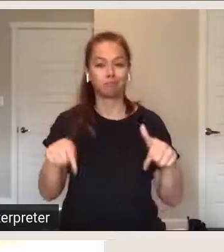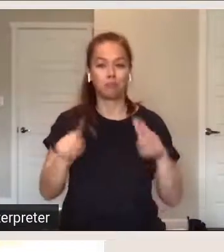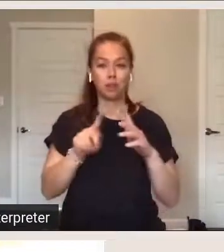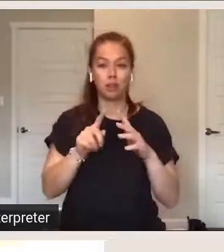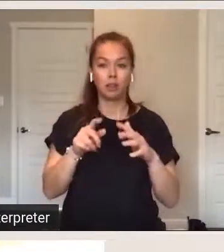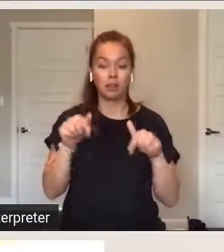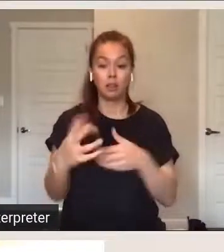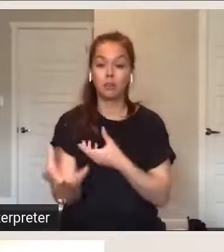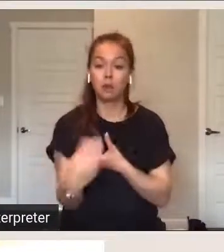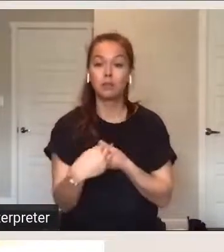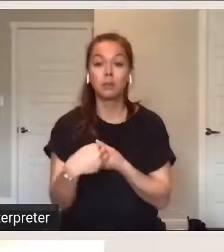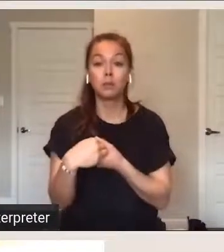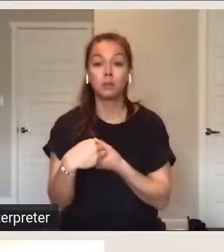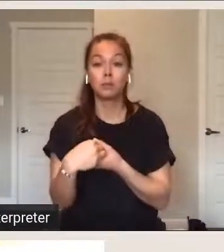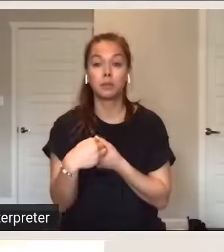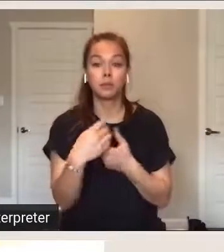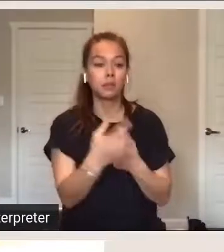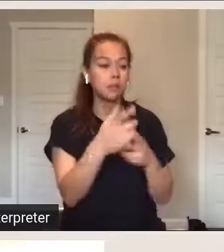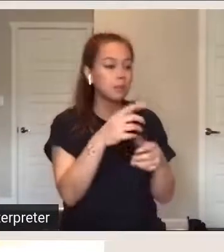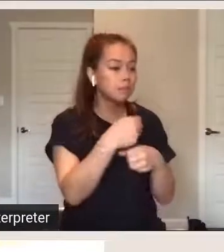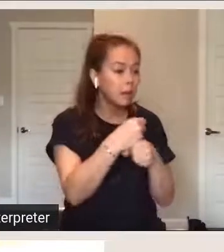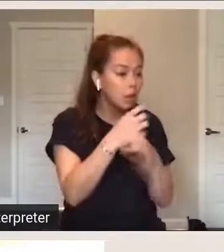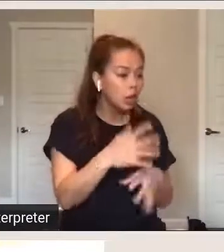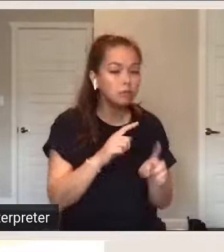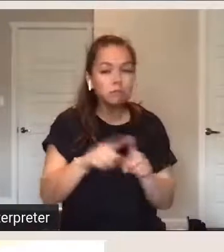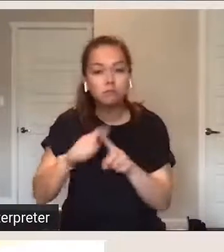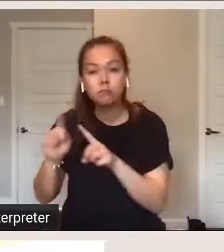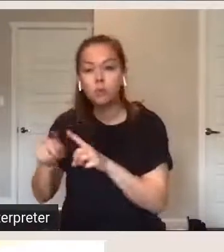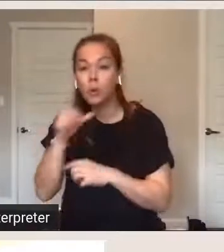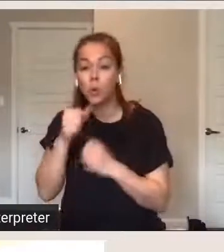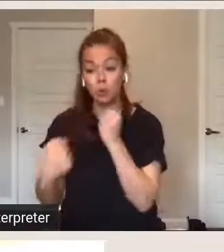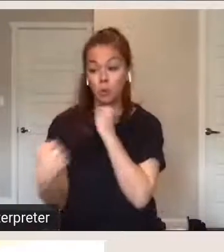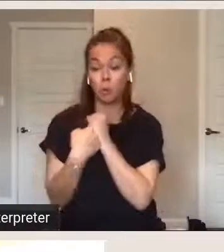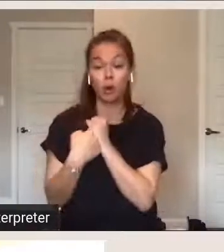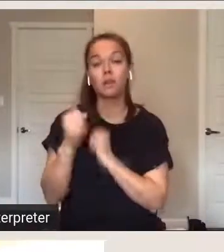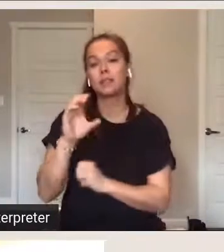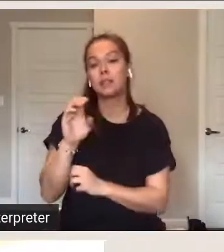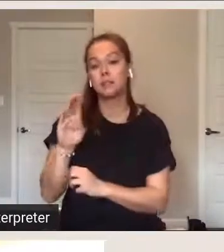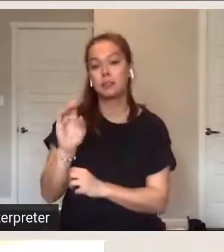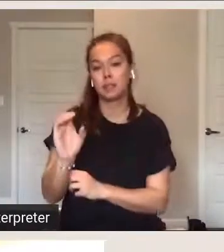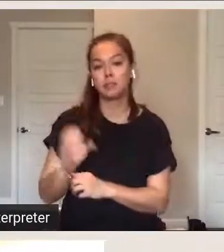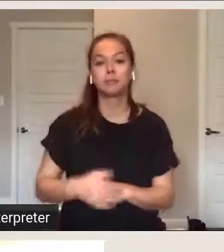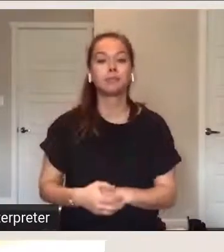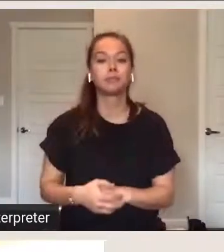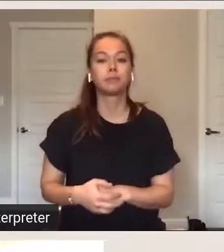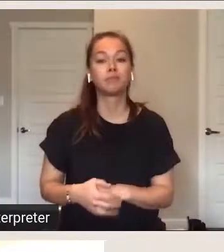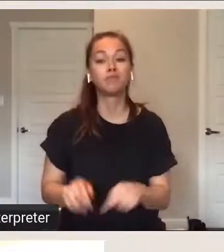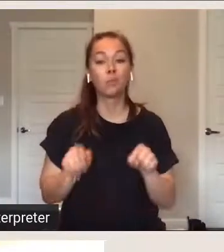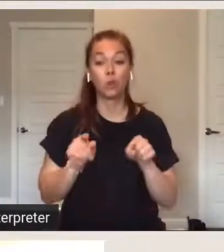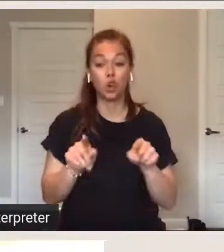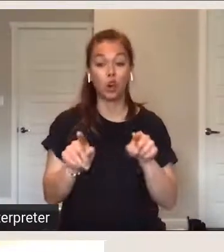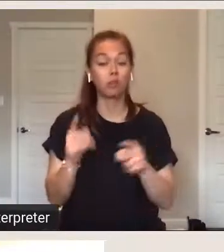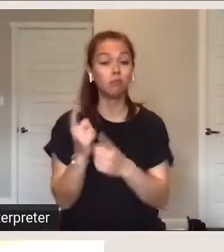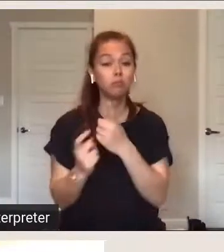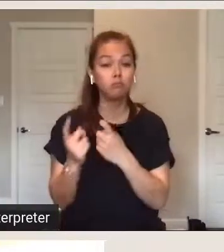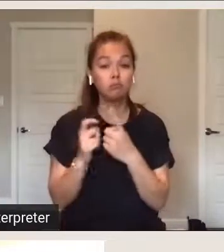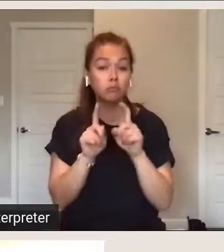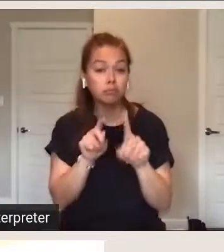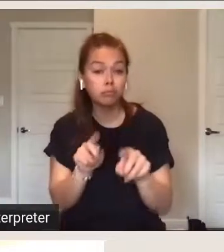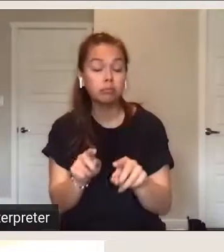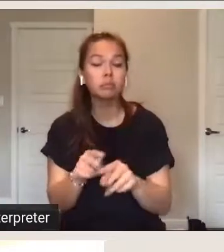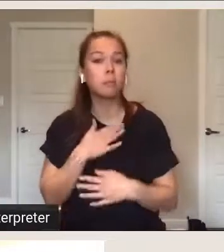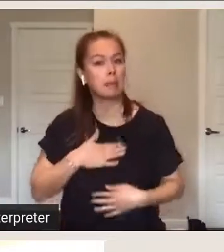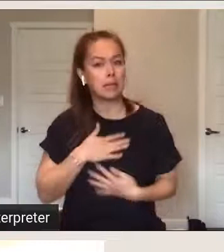the CBC. During this session, feel free to drop in your questions for the films in the questions